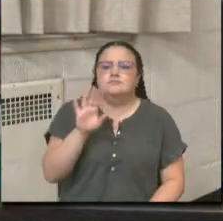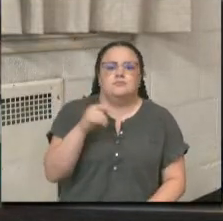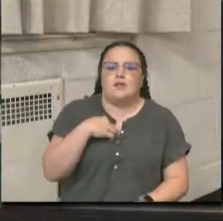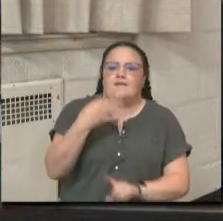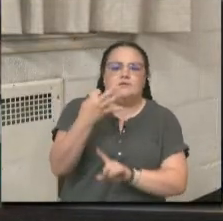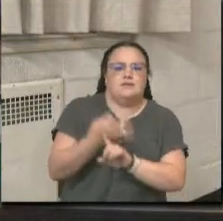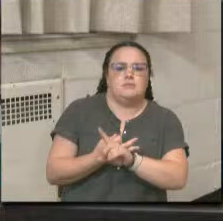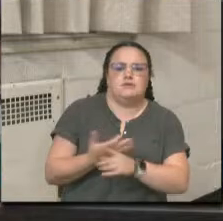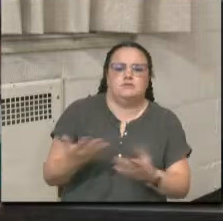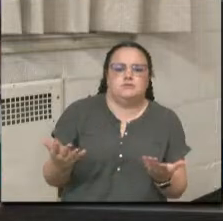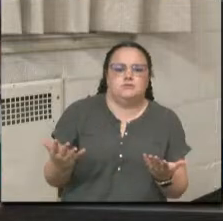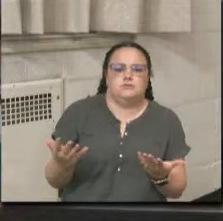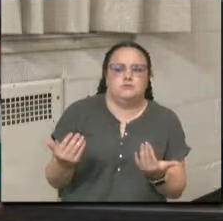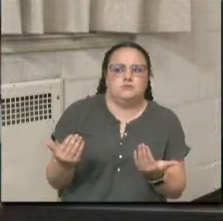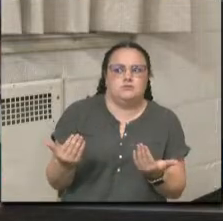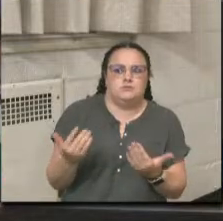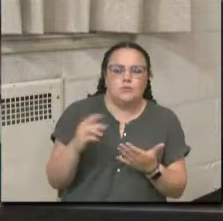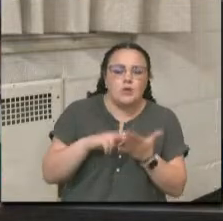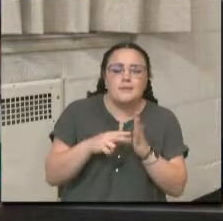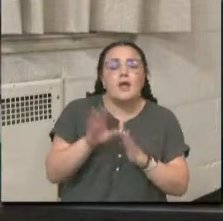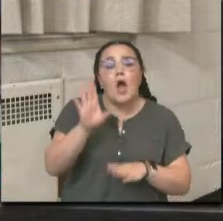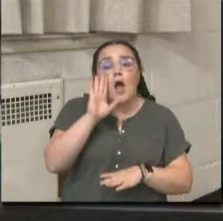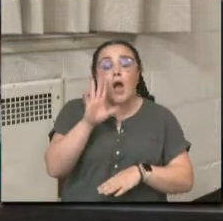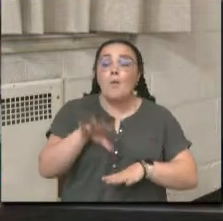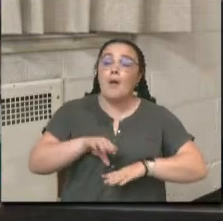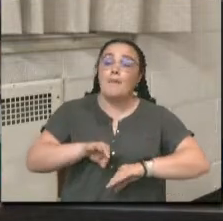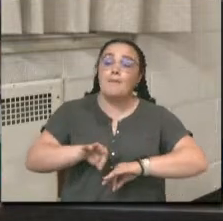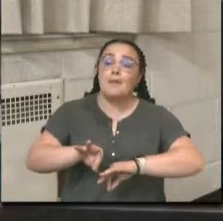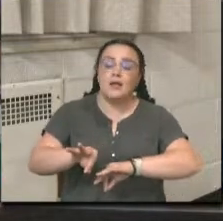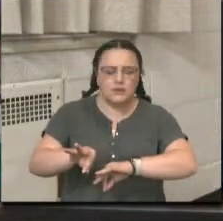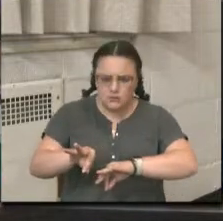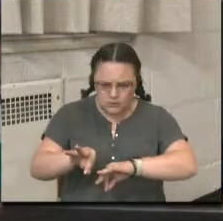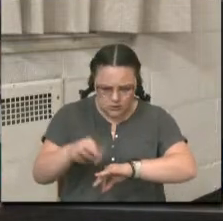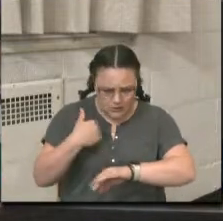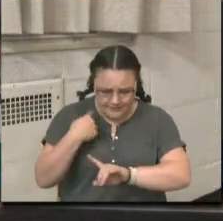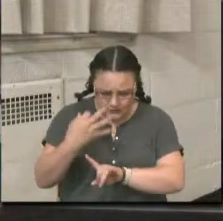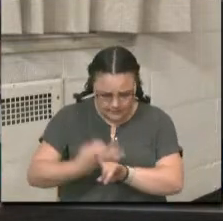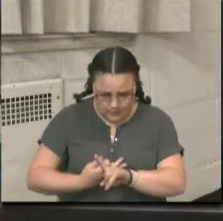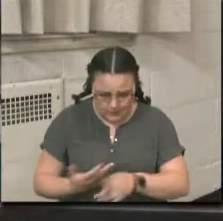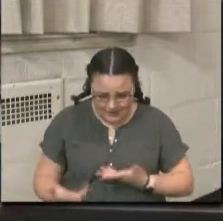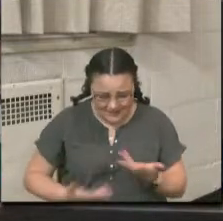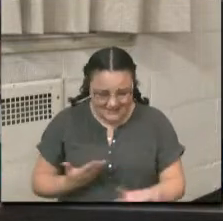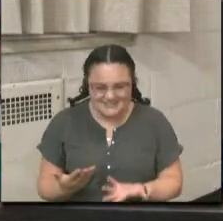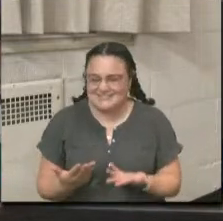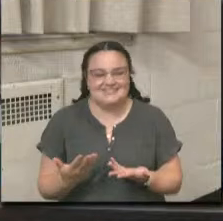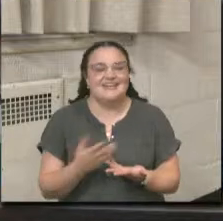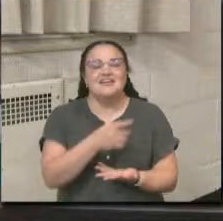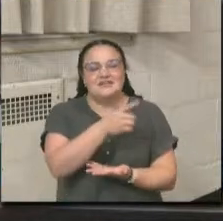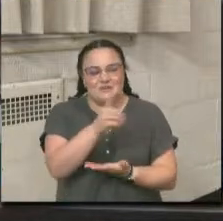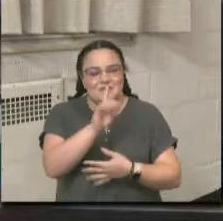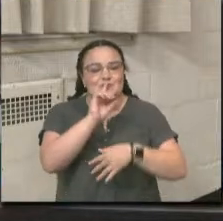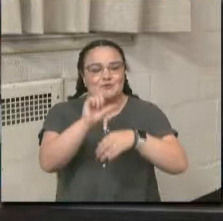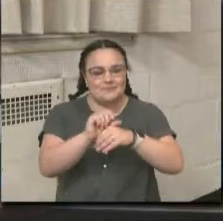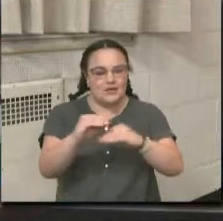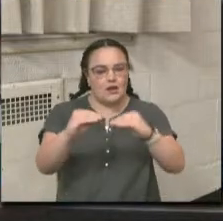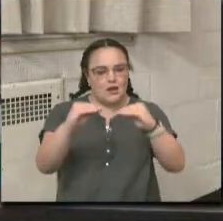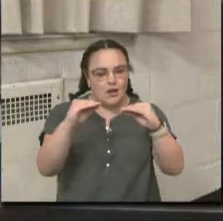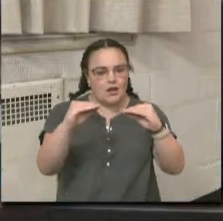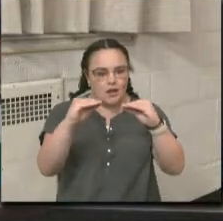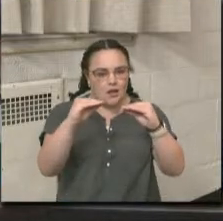months. What do you mean over time? So you really helped me in just getting all my information down together, and along